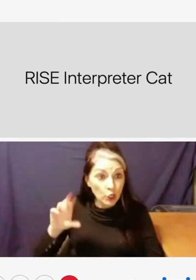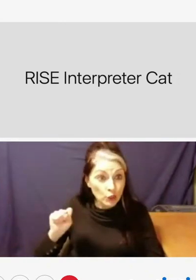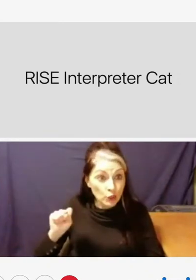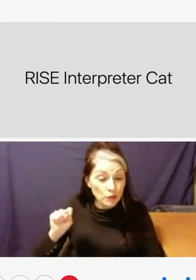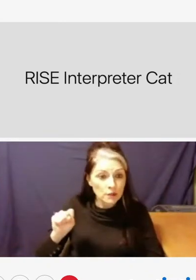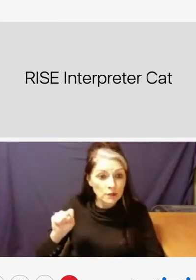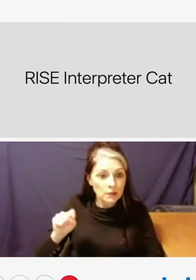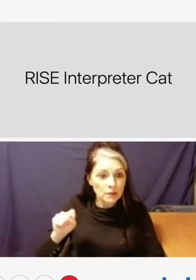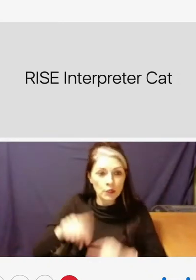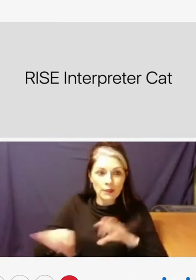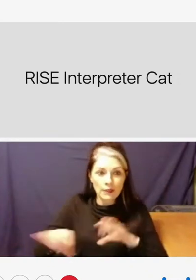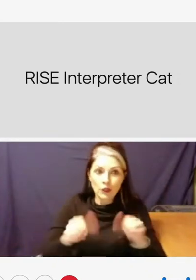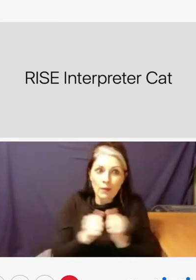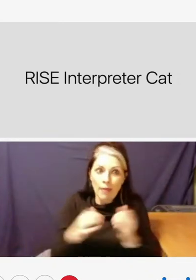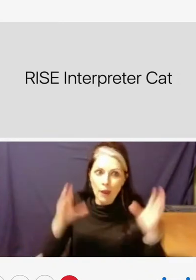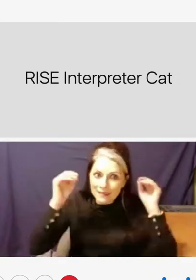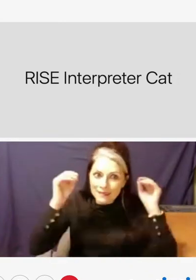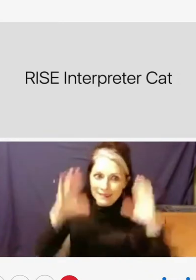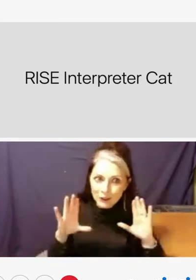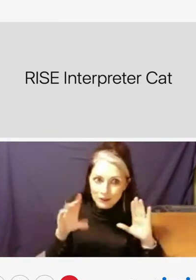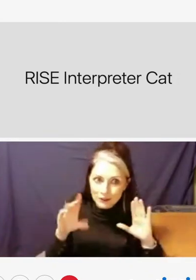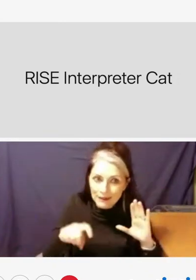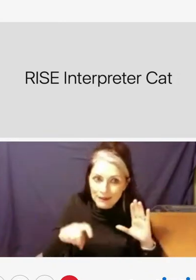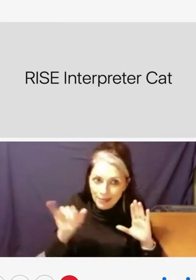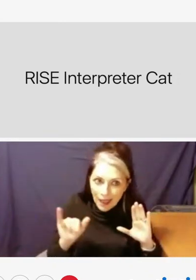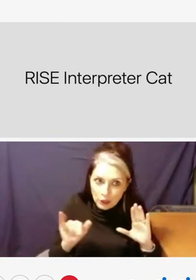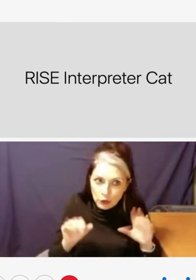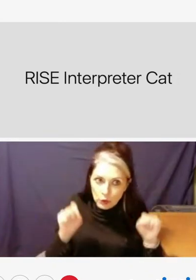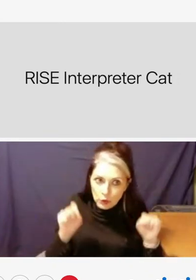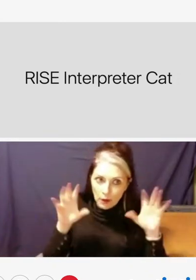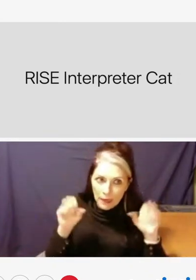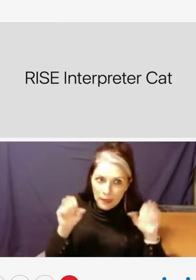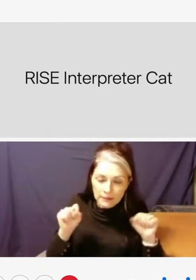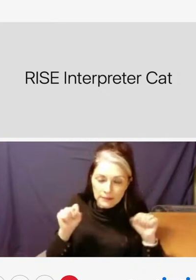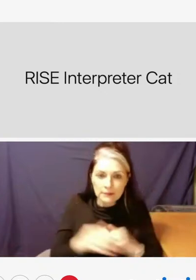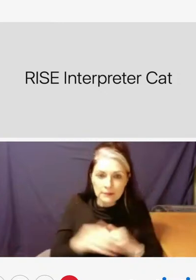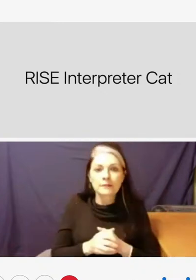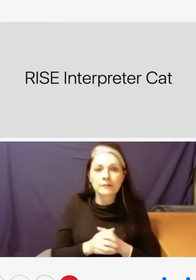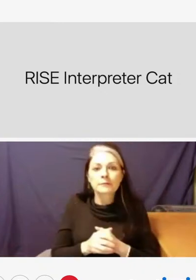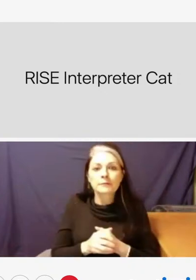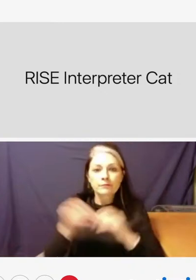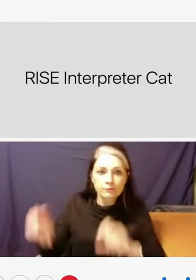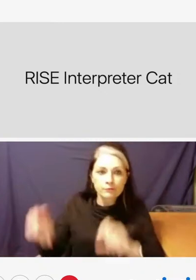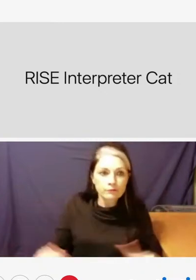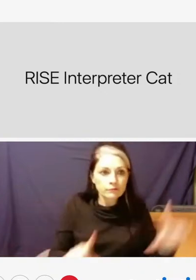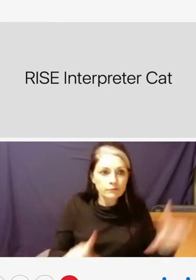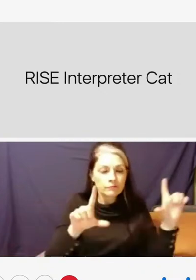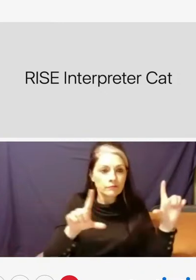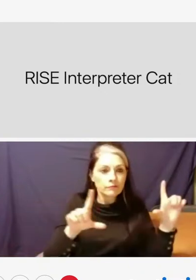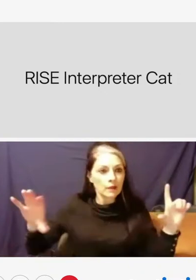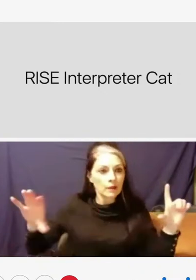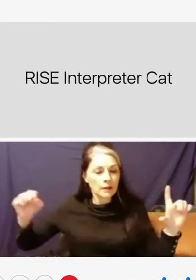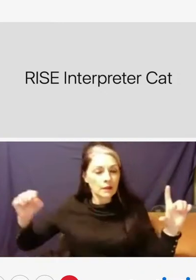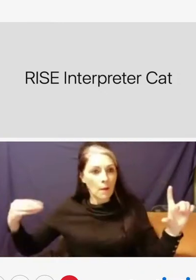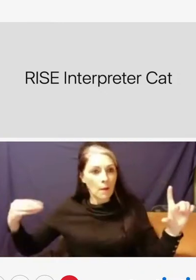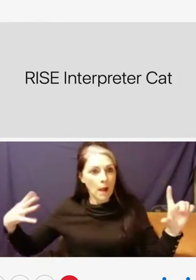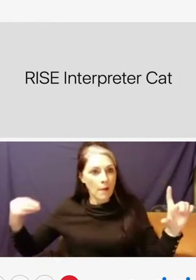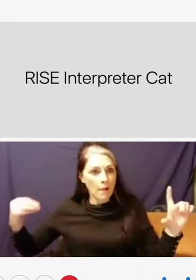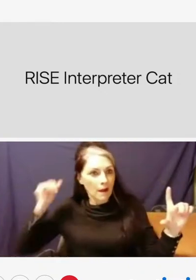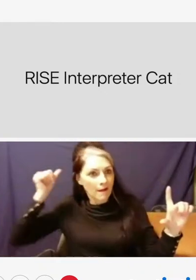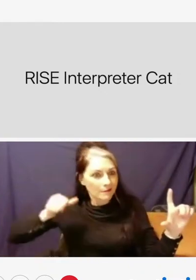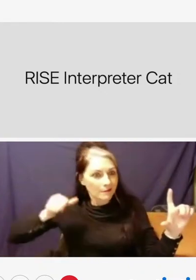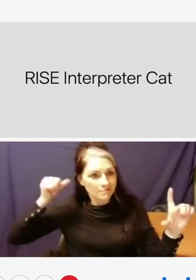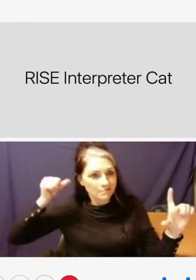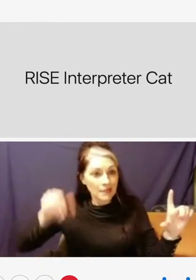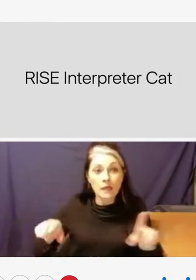have some amazing teachers that are are going to be able to uh teach at one site and uh support students at another site and engage